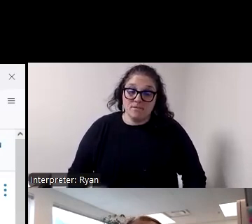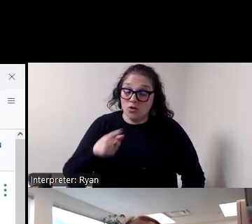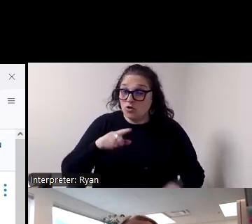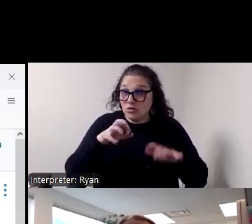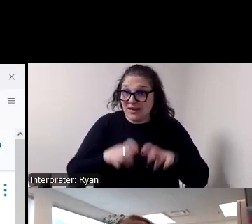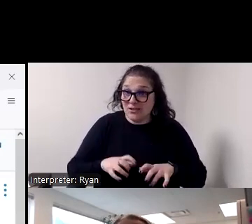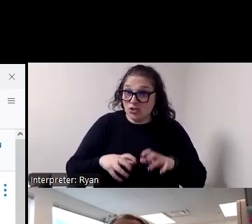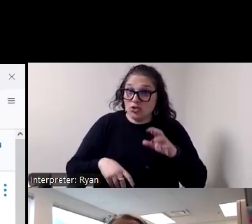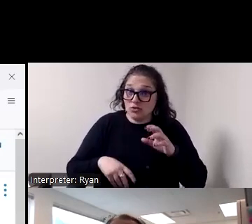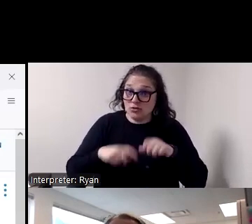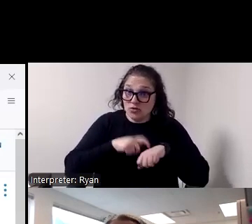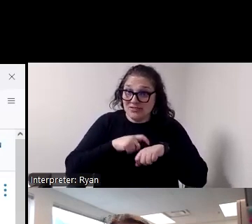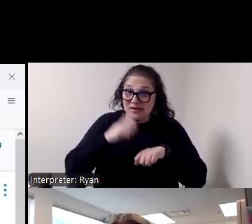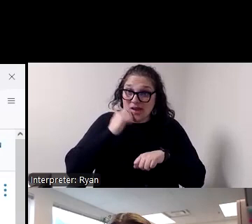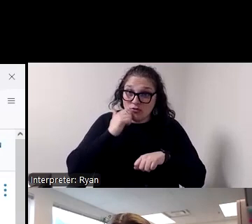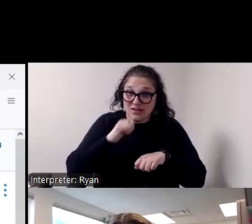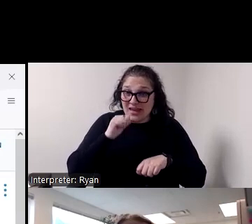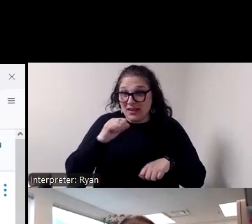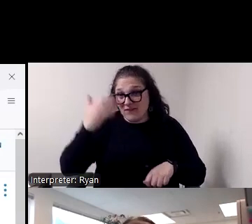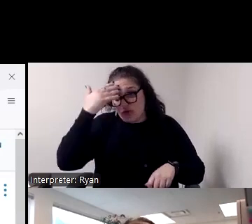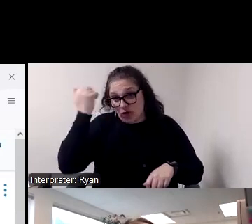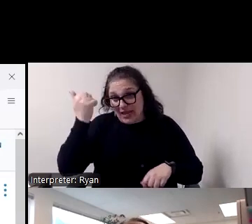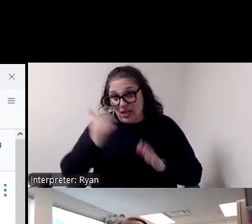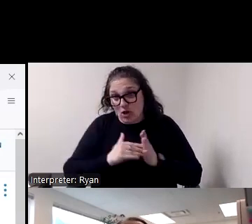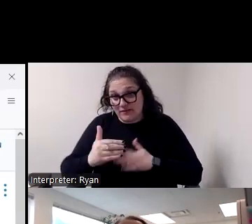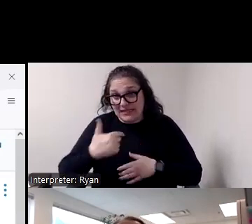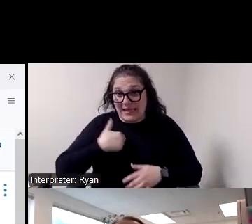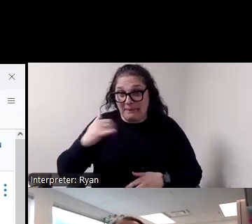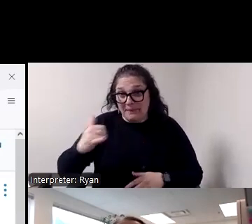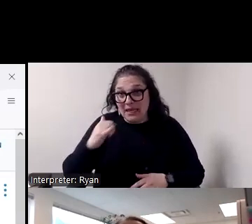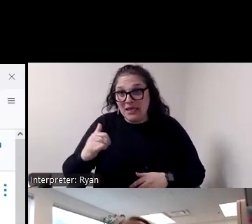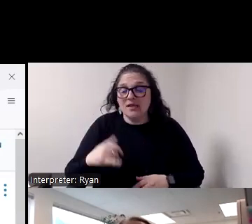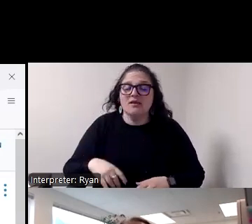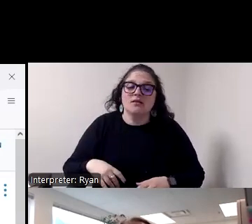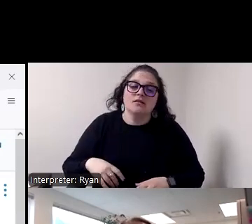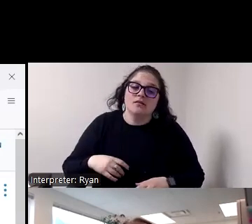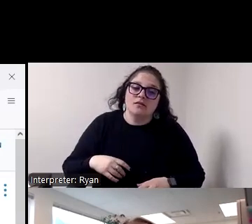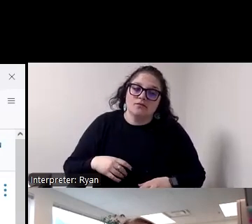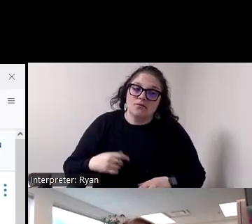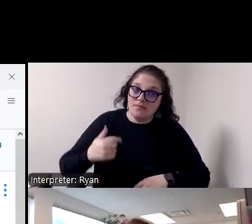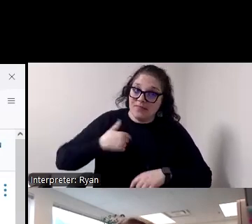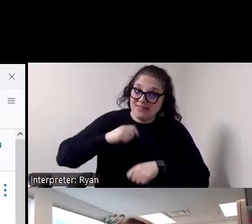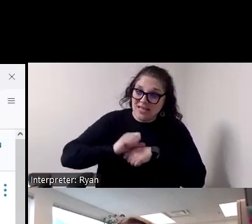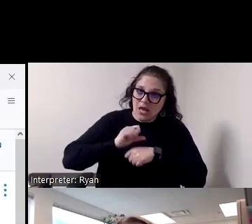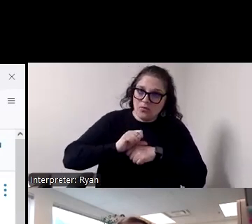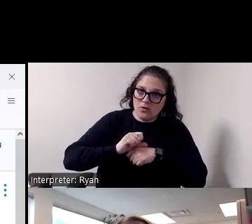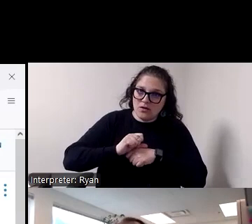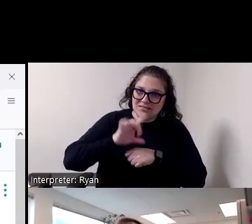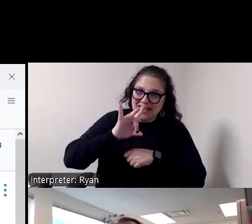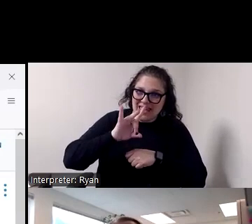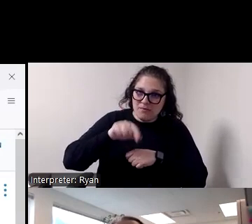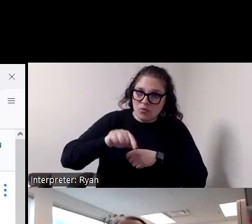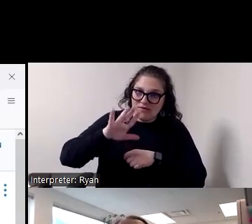day if you aren't very good at remembering like me. So say I worked an extra 8.5 hours